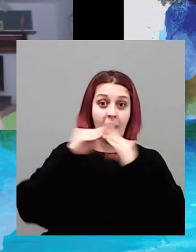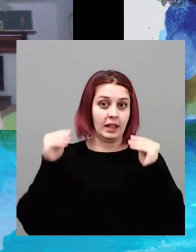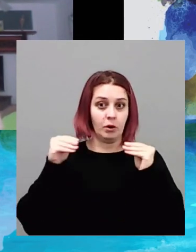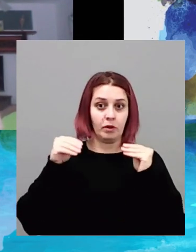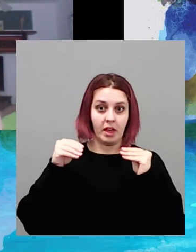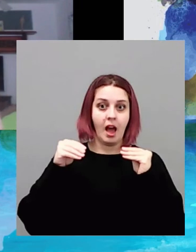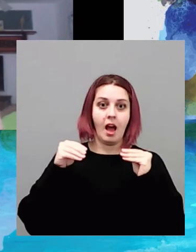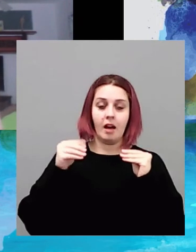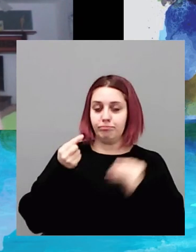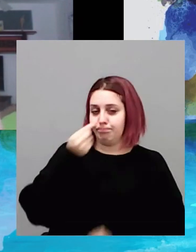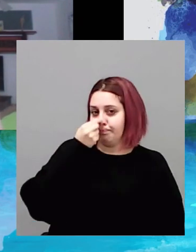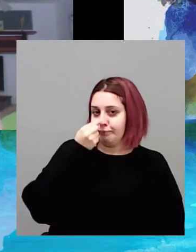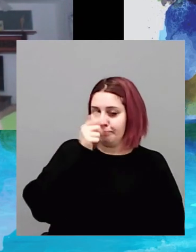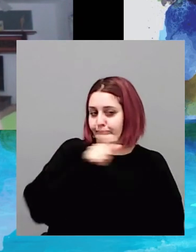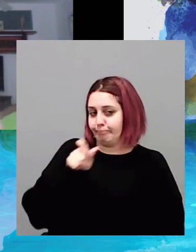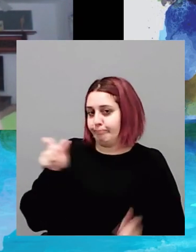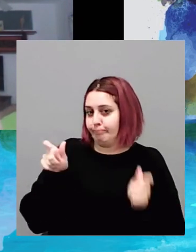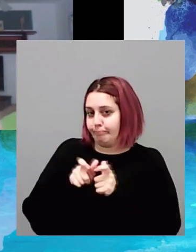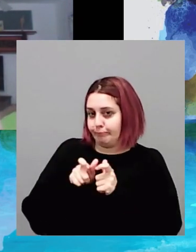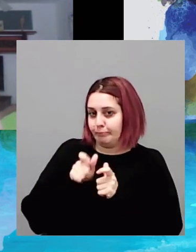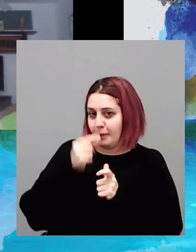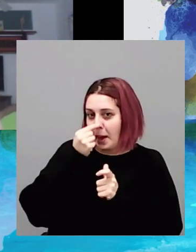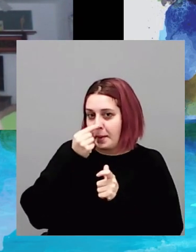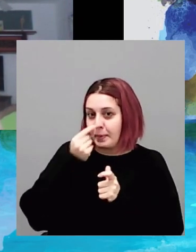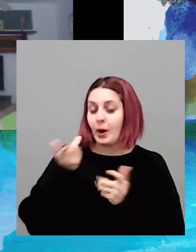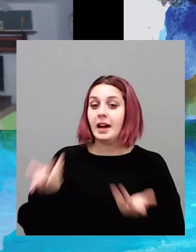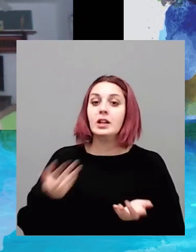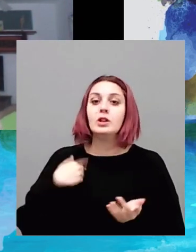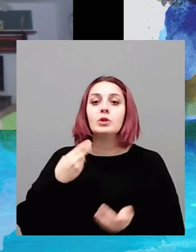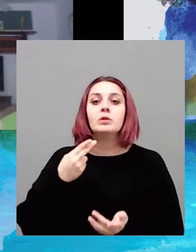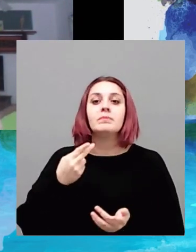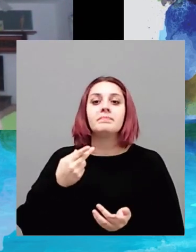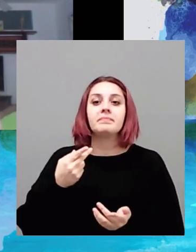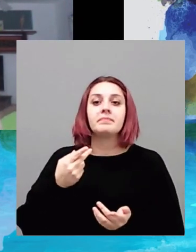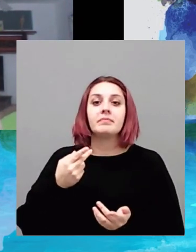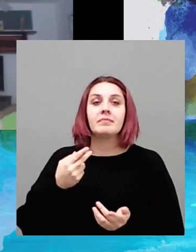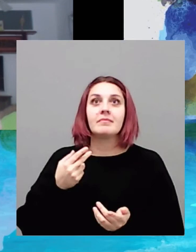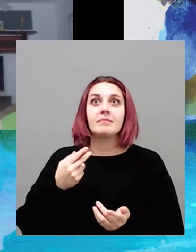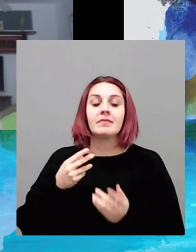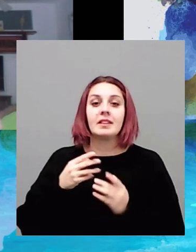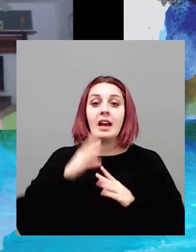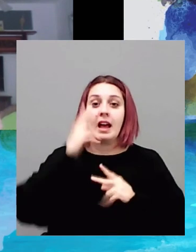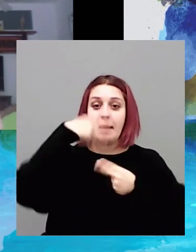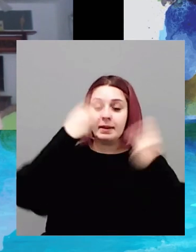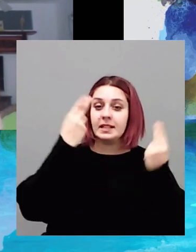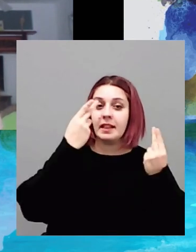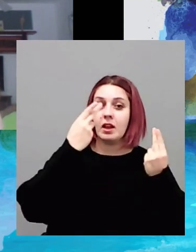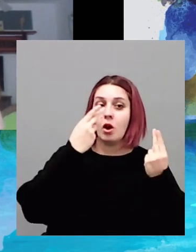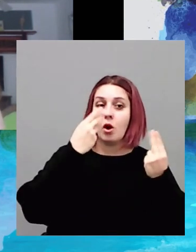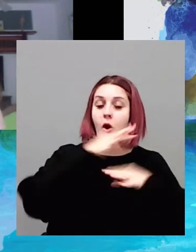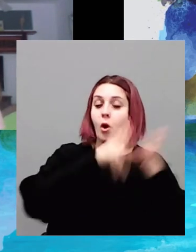and well, here in Andalusia, there are very few of you. What have you seen during this time, ever since